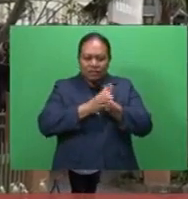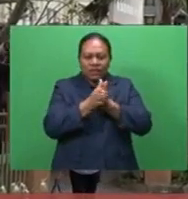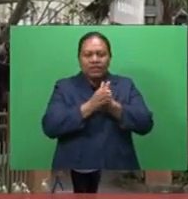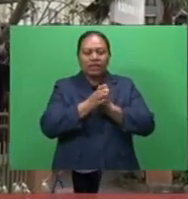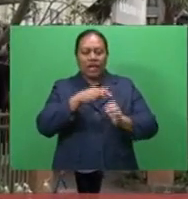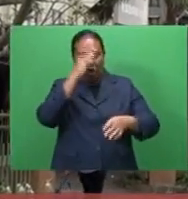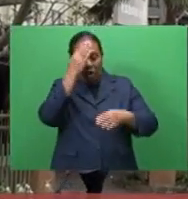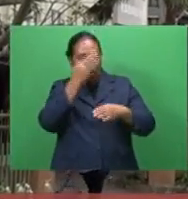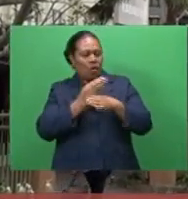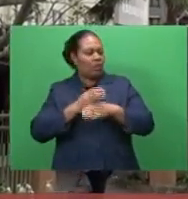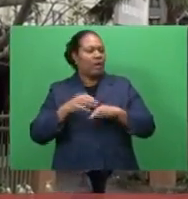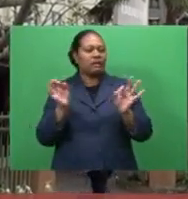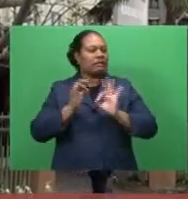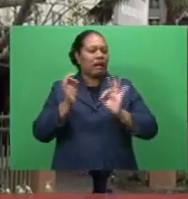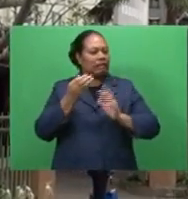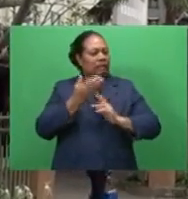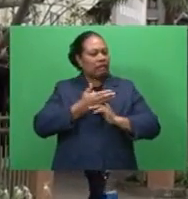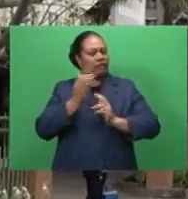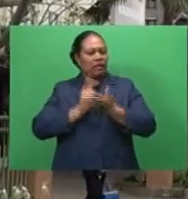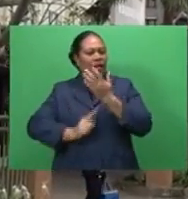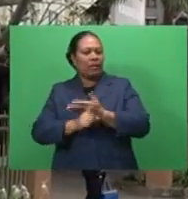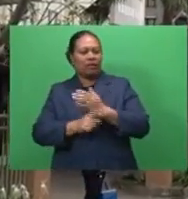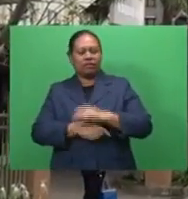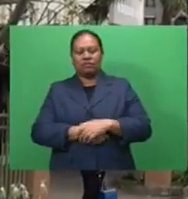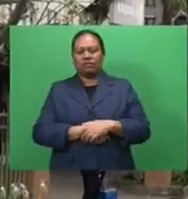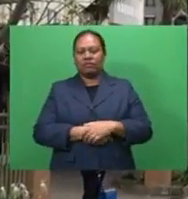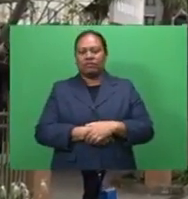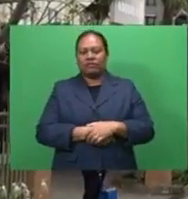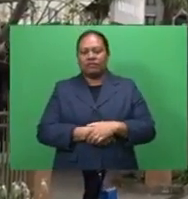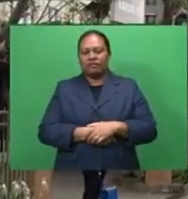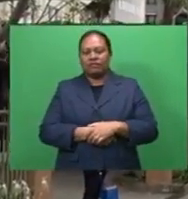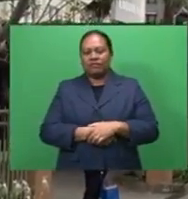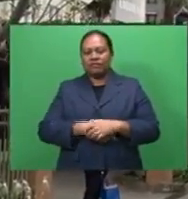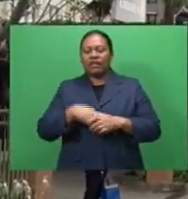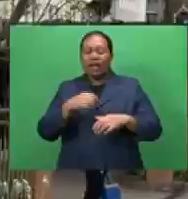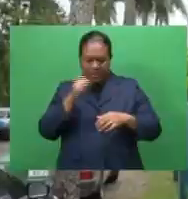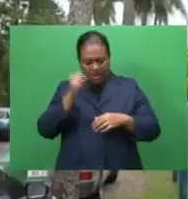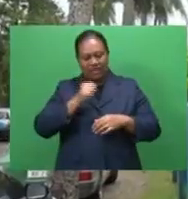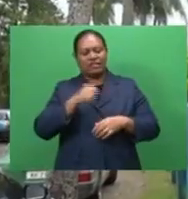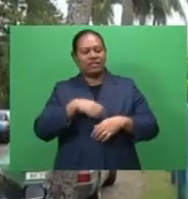hope there won't be any restriction on gathering. And we look forward for the